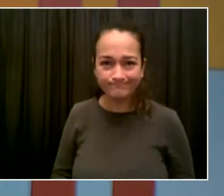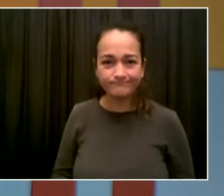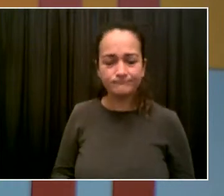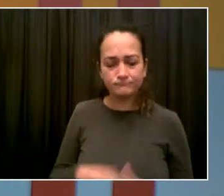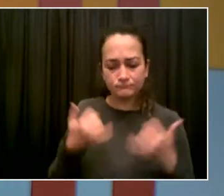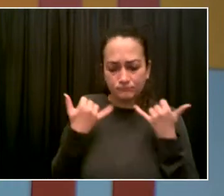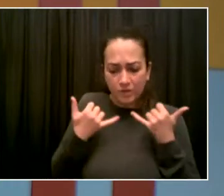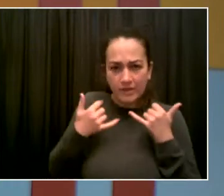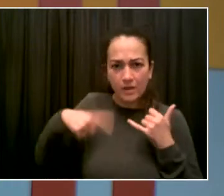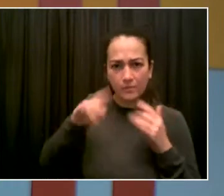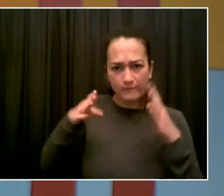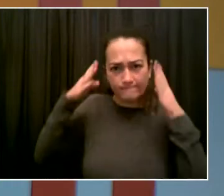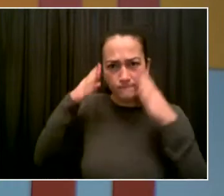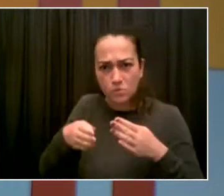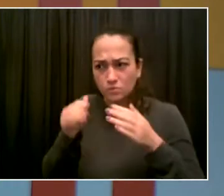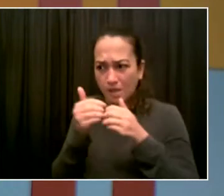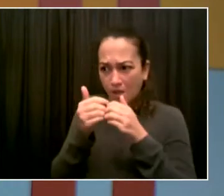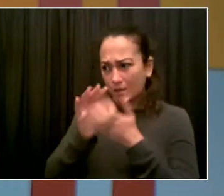Katie.